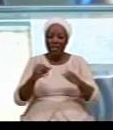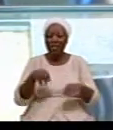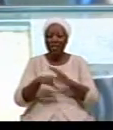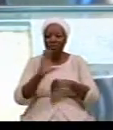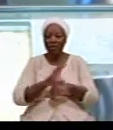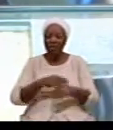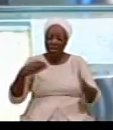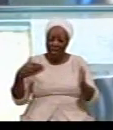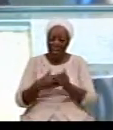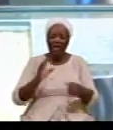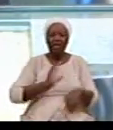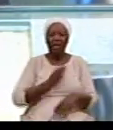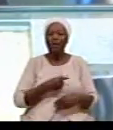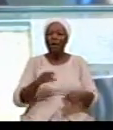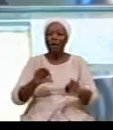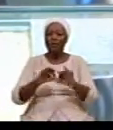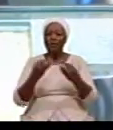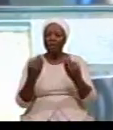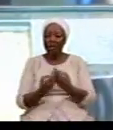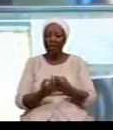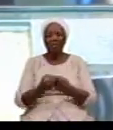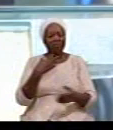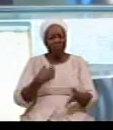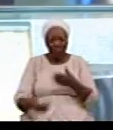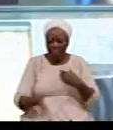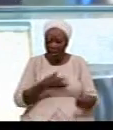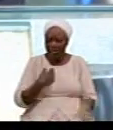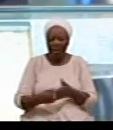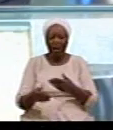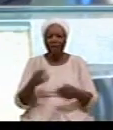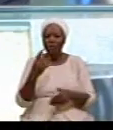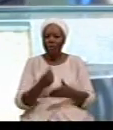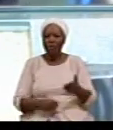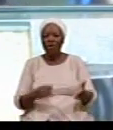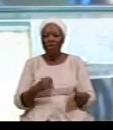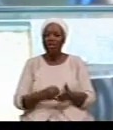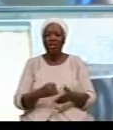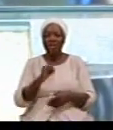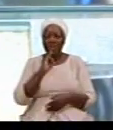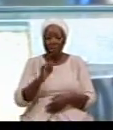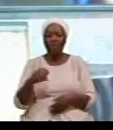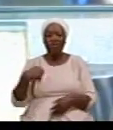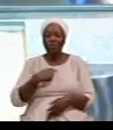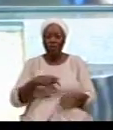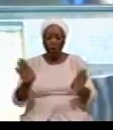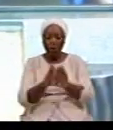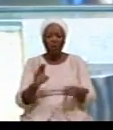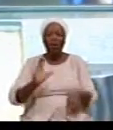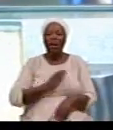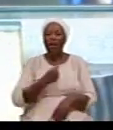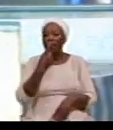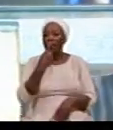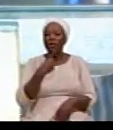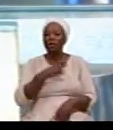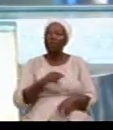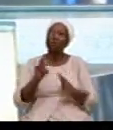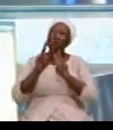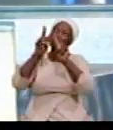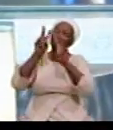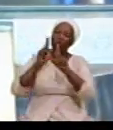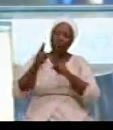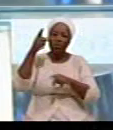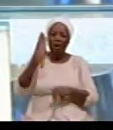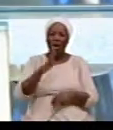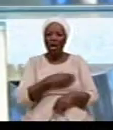family. Whatever it takes, we seal up our mouth and we look up to God, and we know